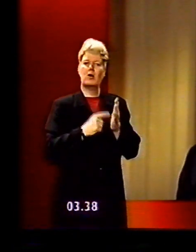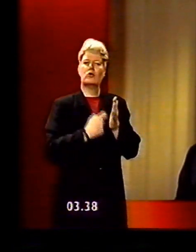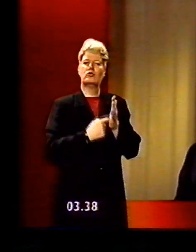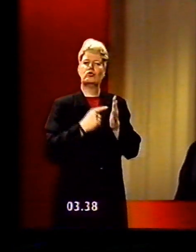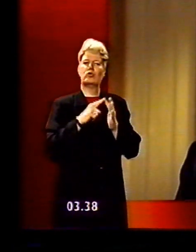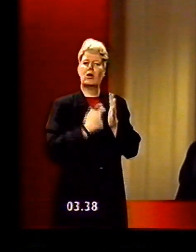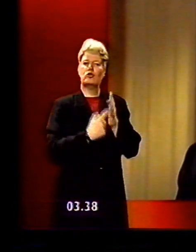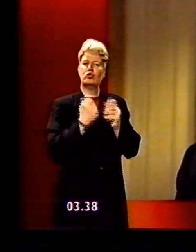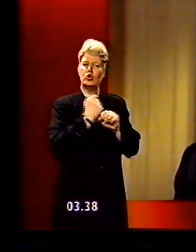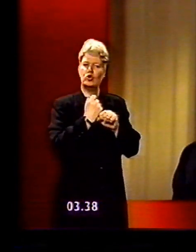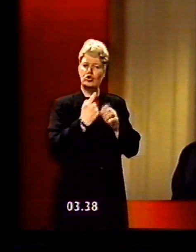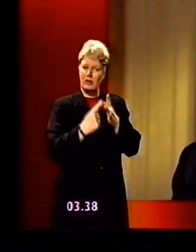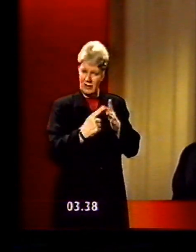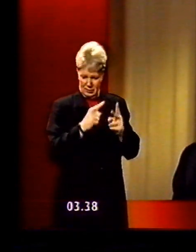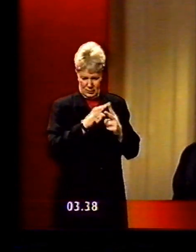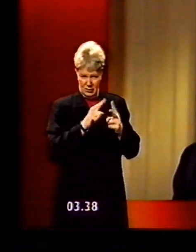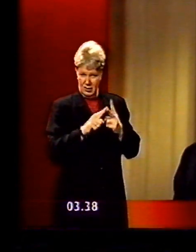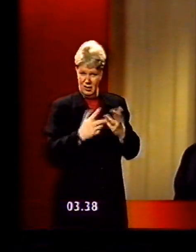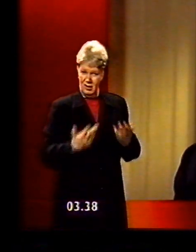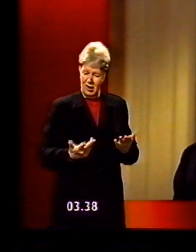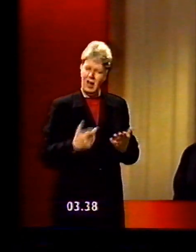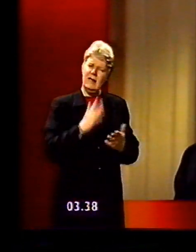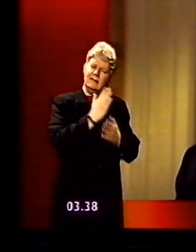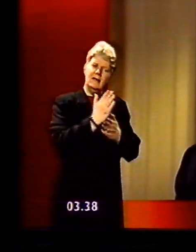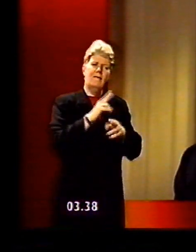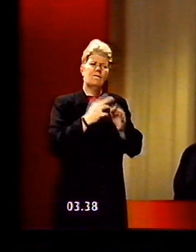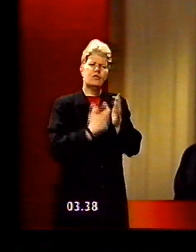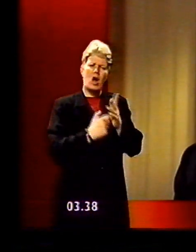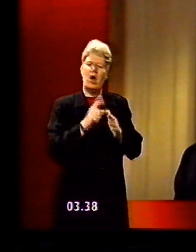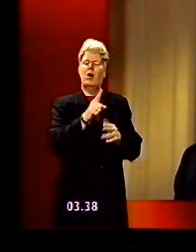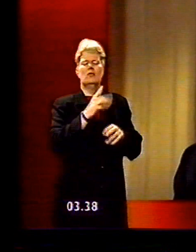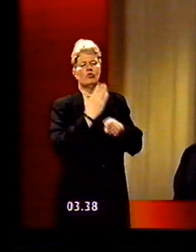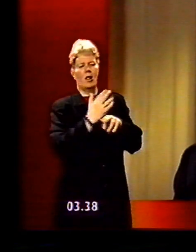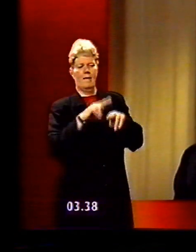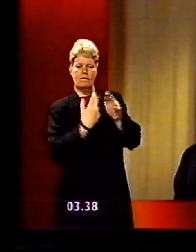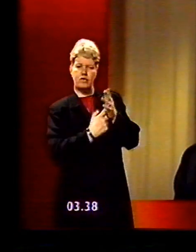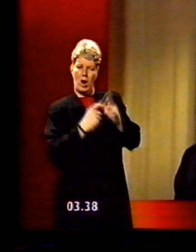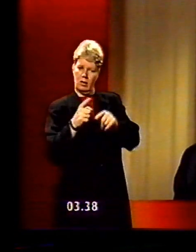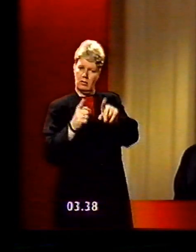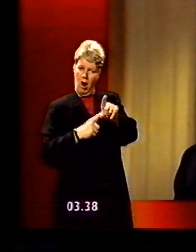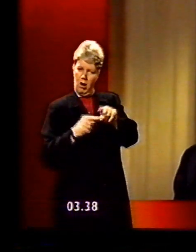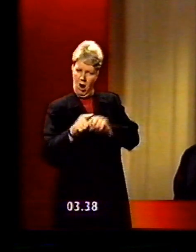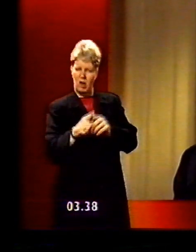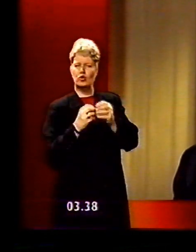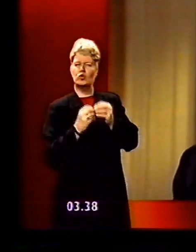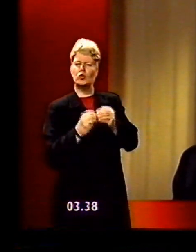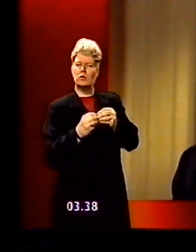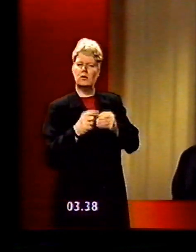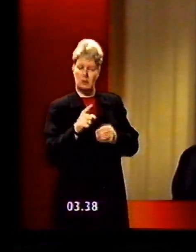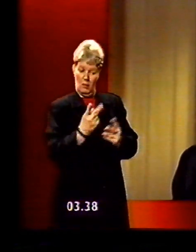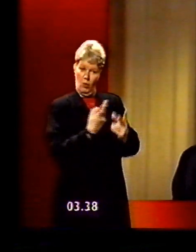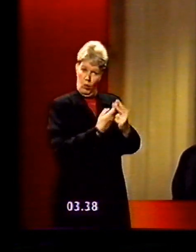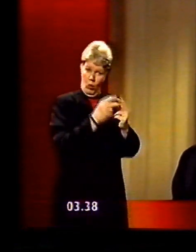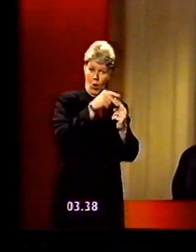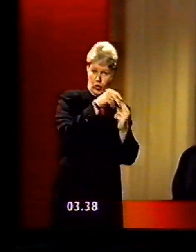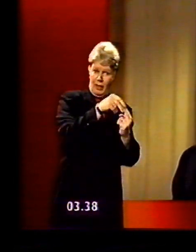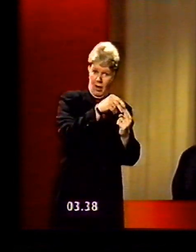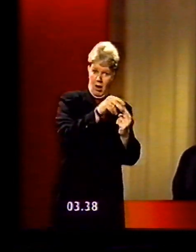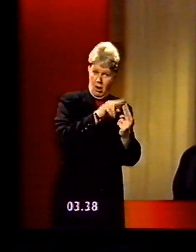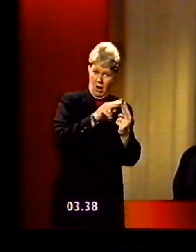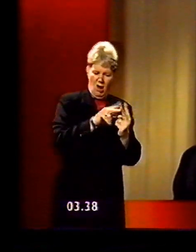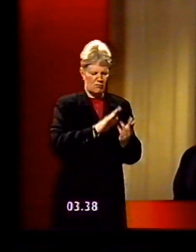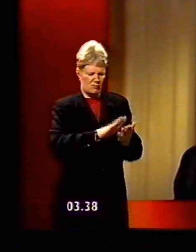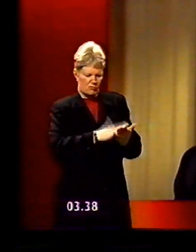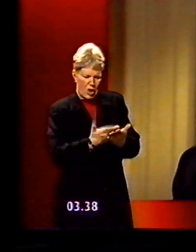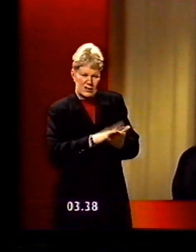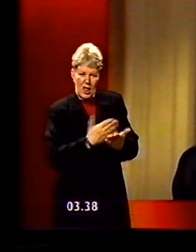his. Actually, Frank was a little bit younger. He was a student, and they were working together on some translations